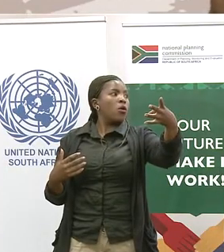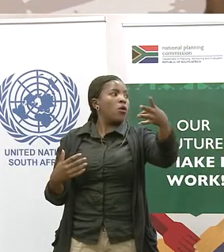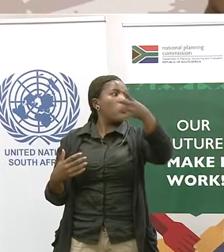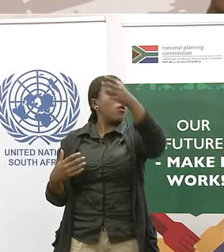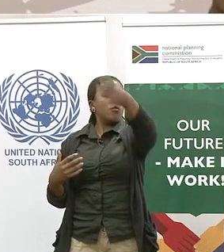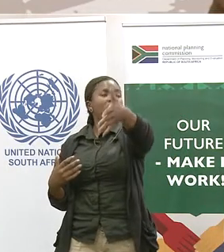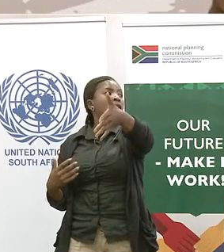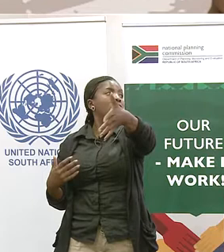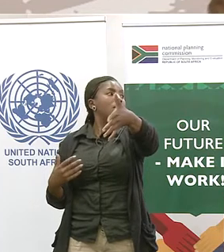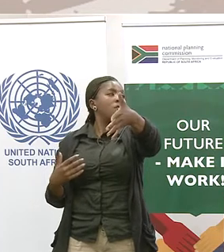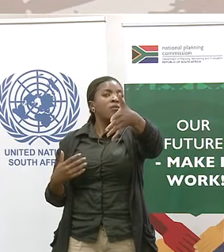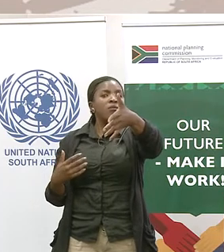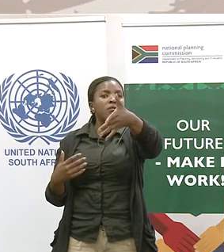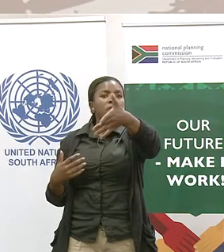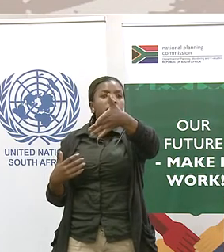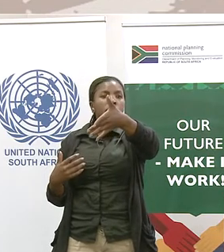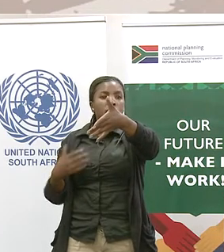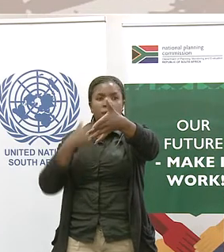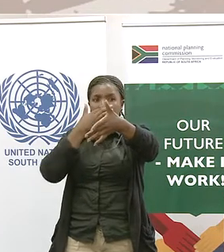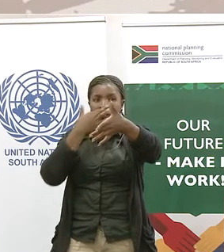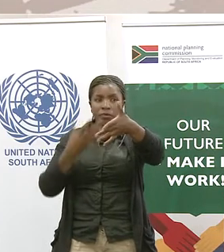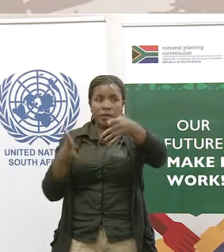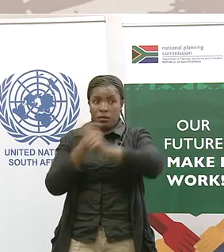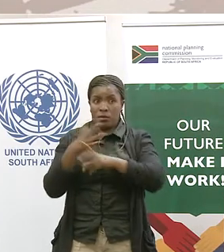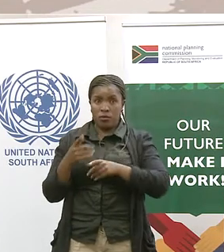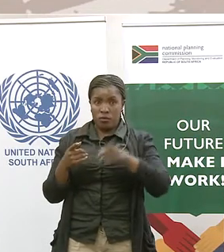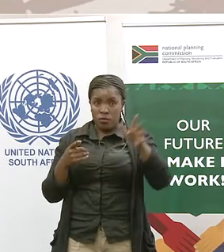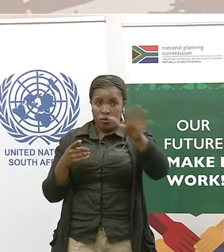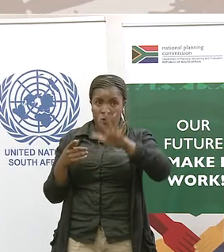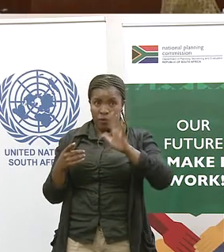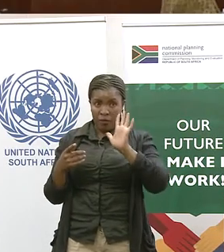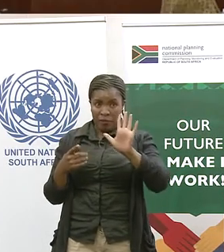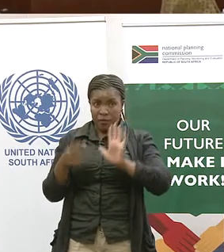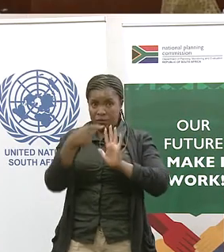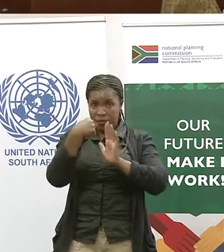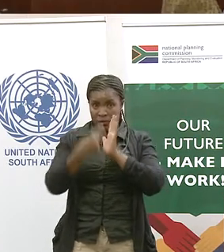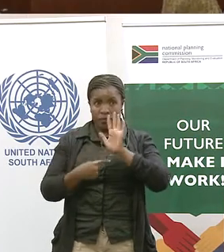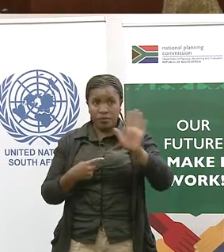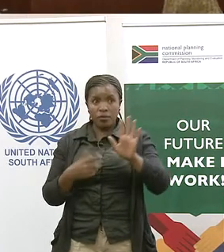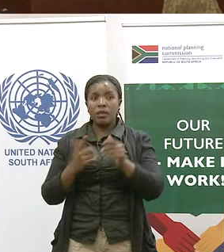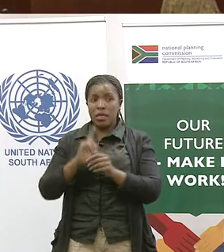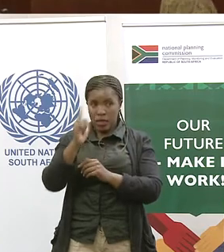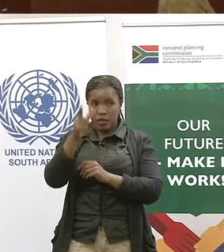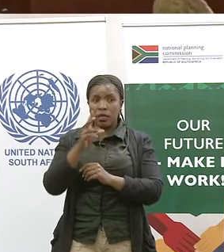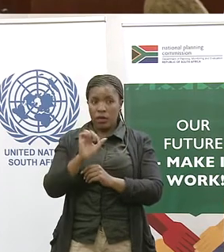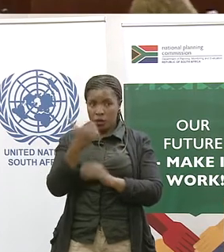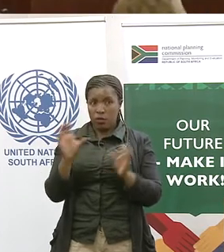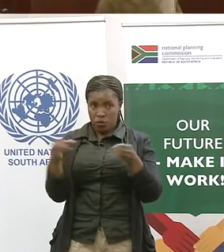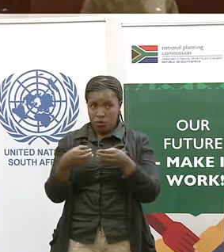There's five. All right, let's take those, and then we'll come back for a second round.